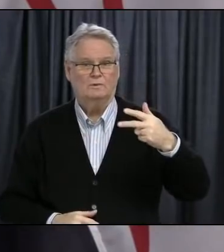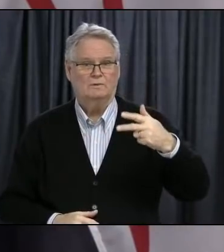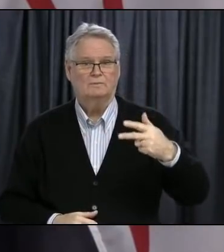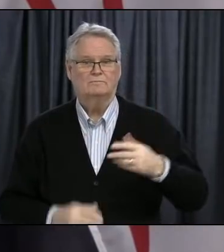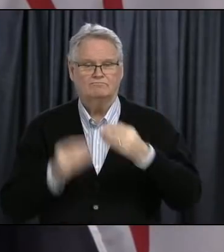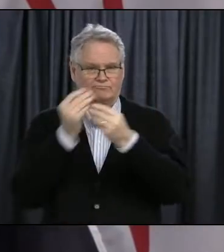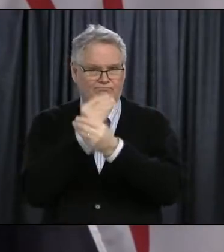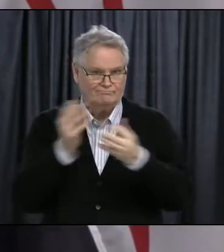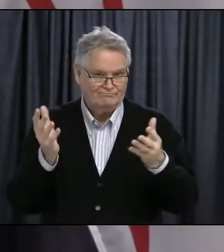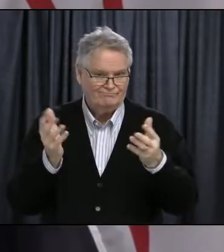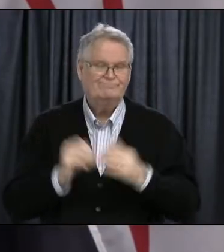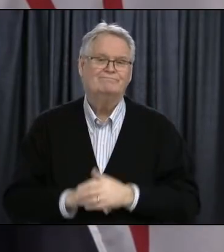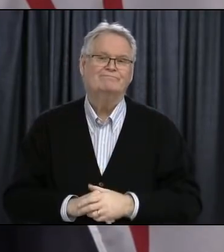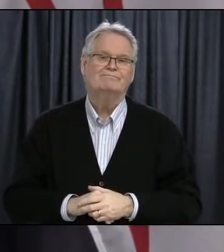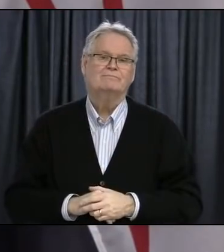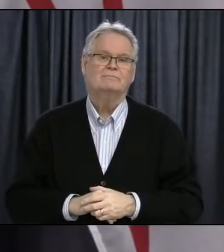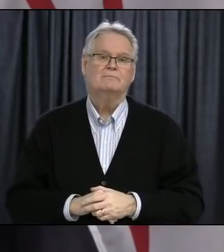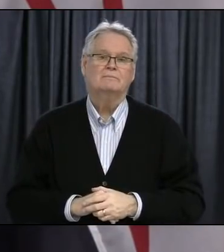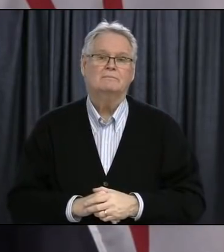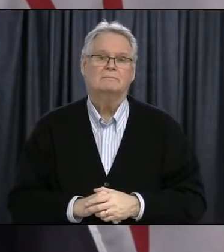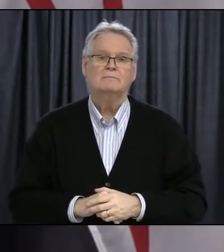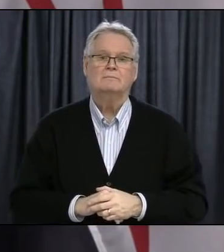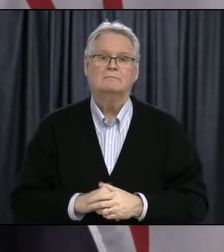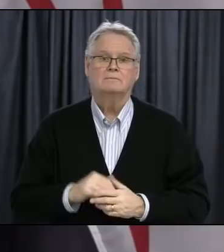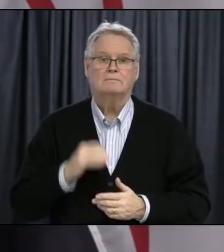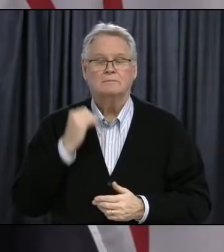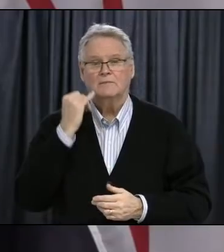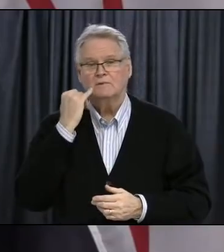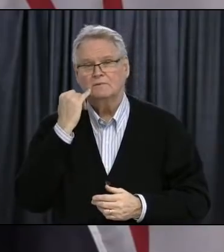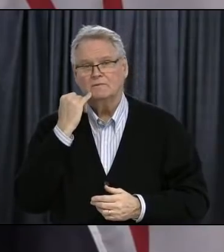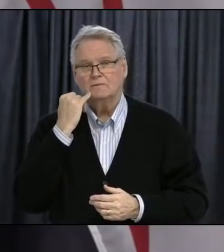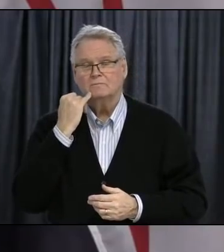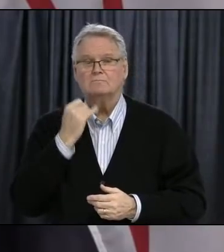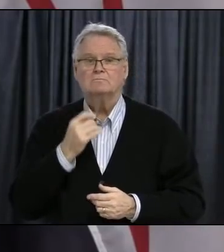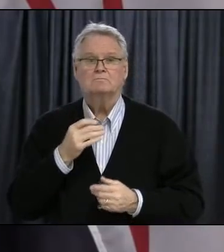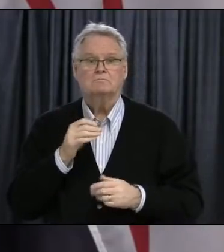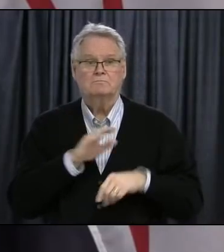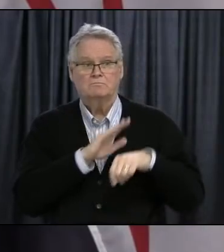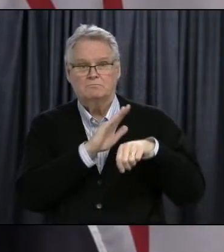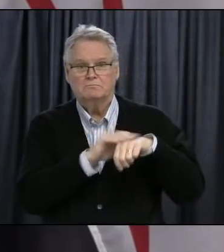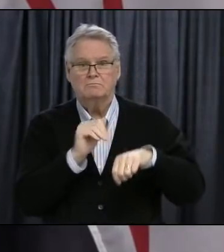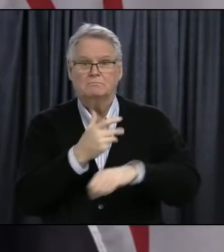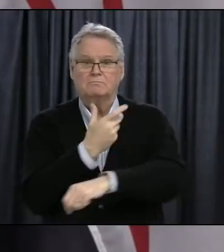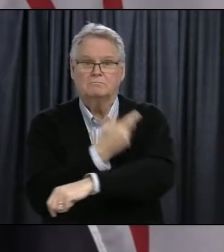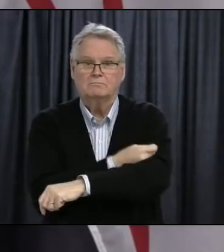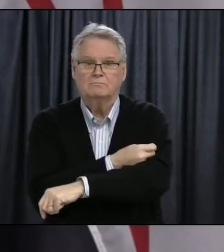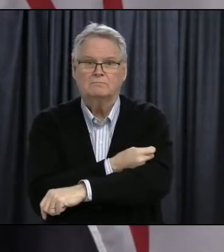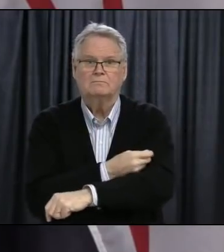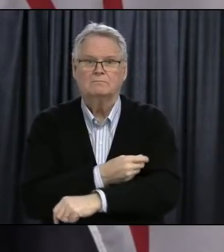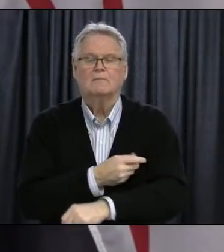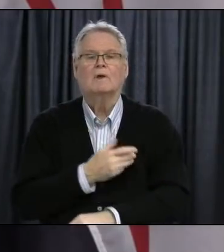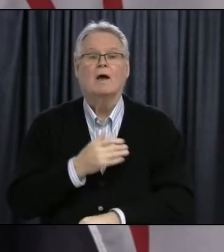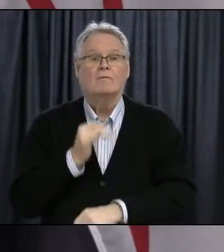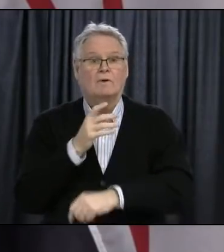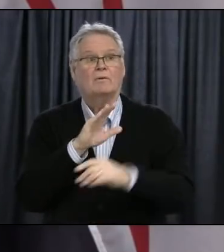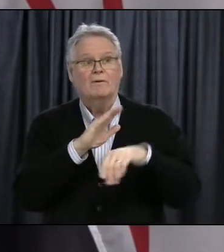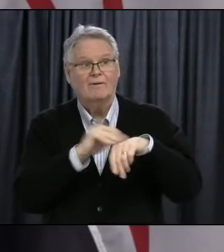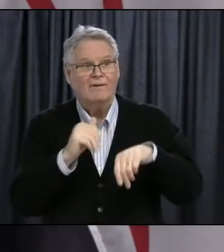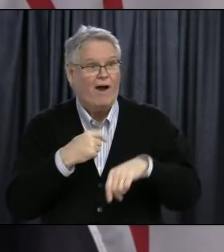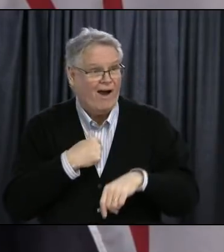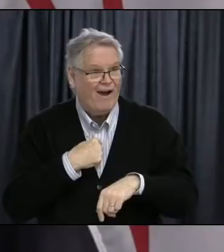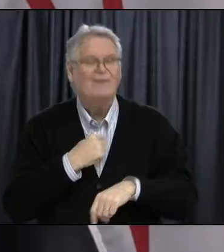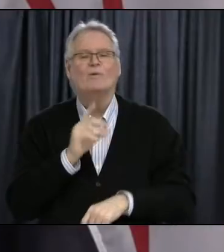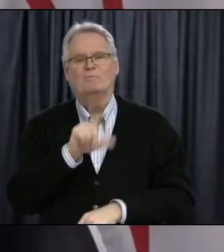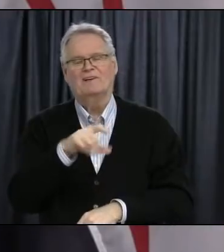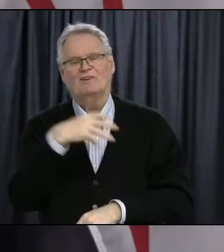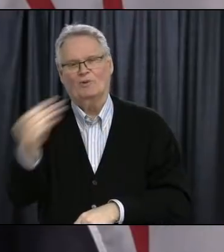can get vaccinated should get vaccinated. If we could vaccinate everyone today, we would, but we receive a limited amount of vaccine each week,